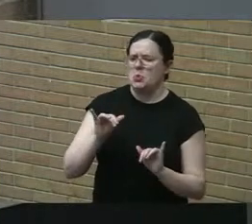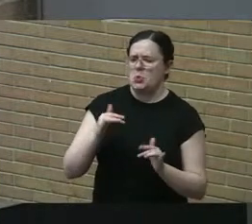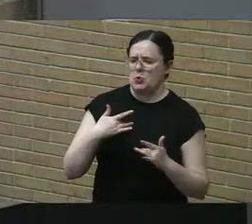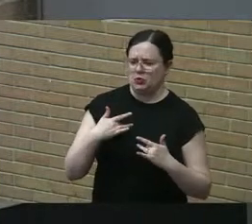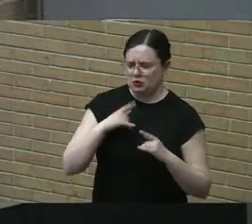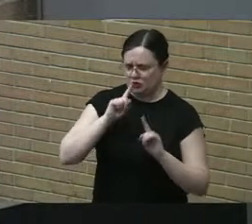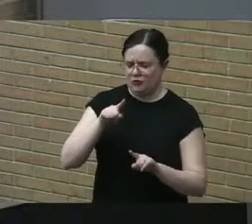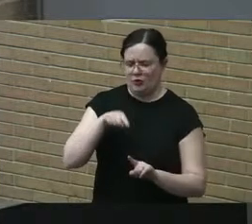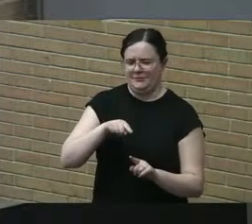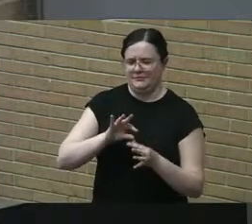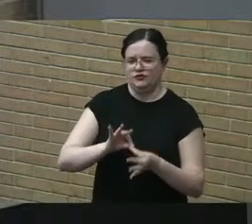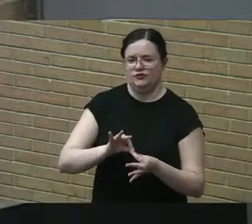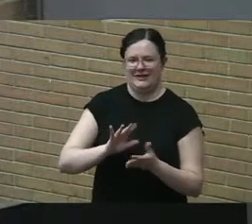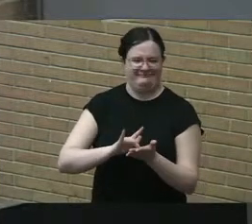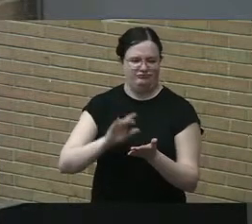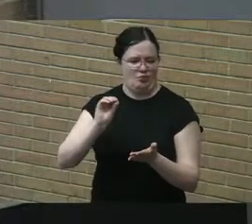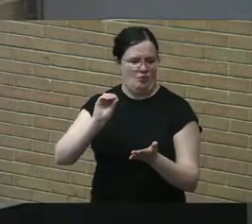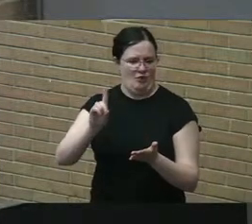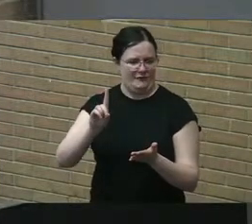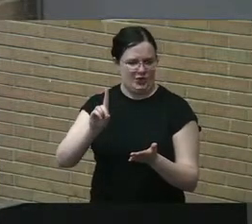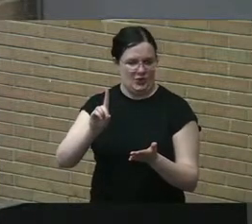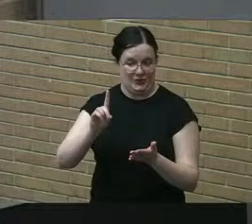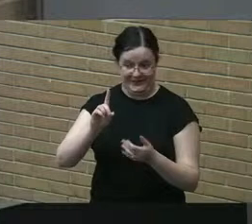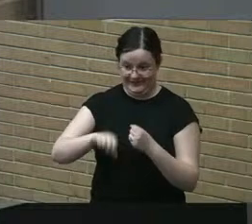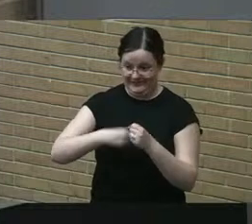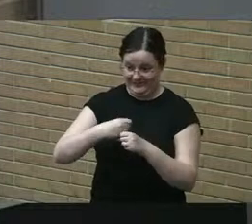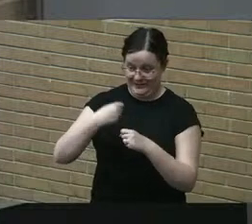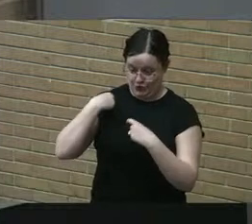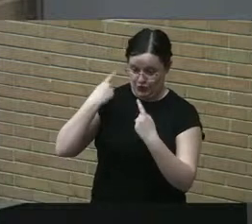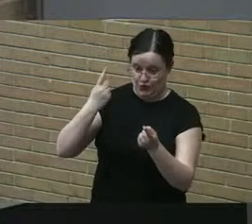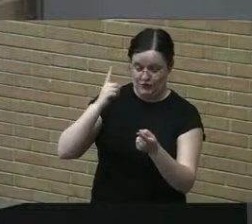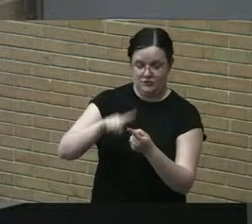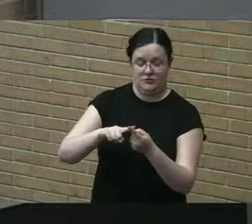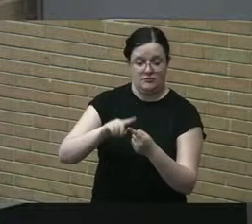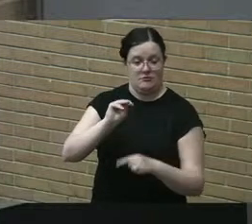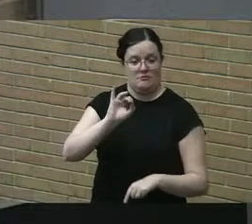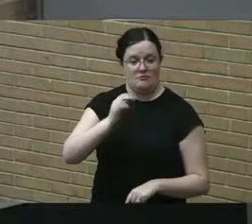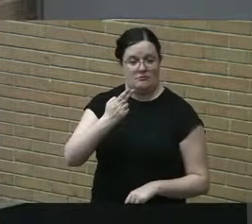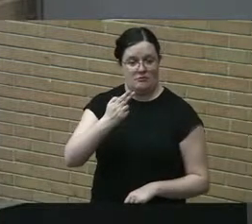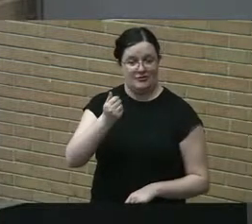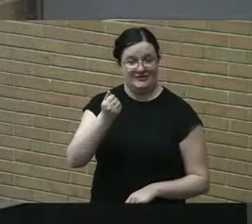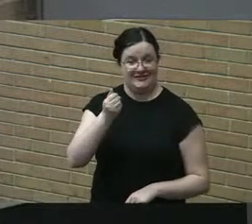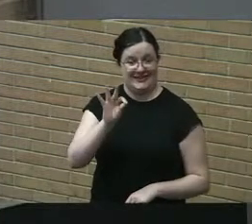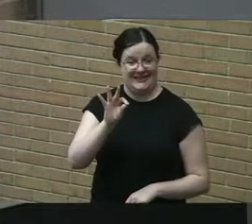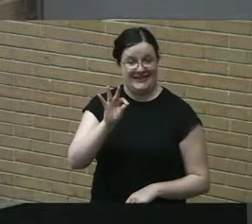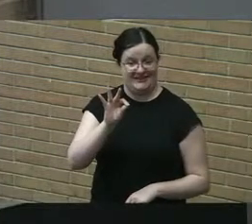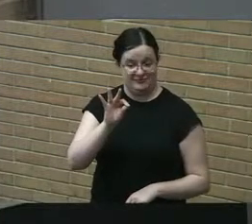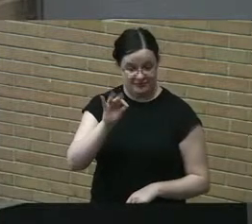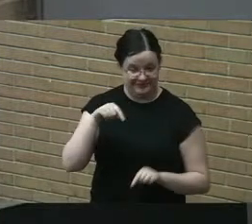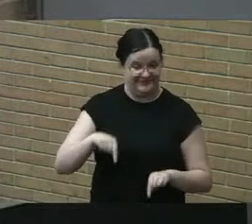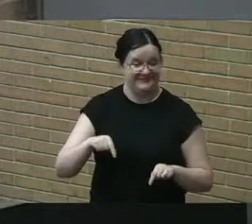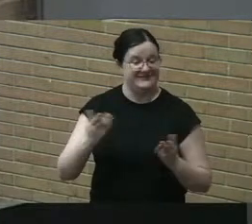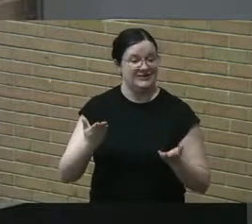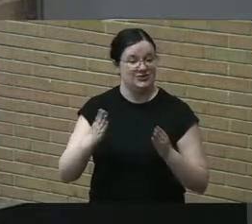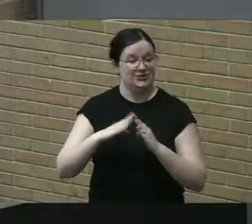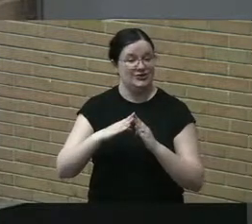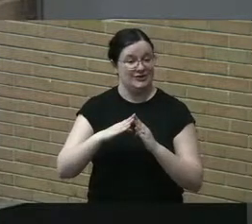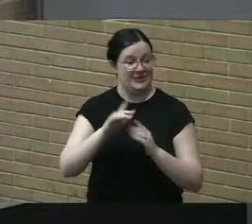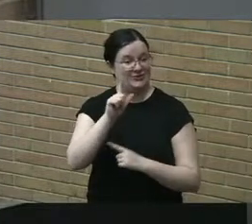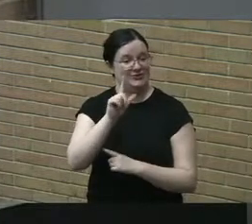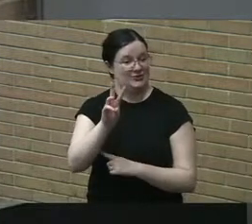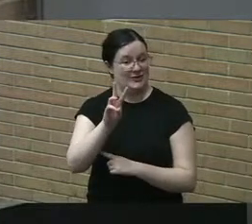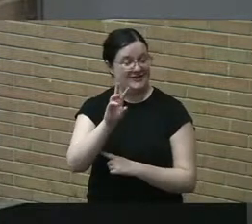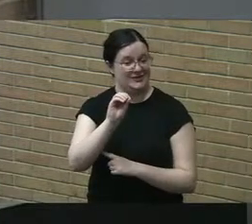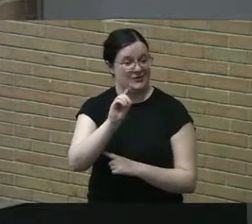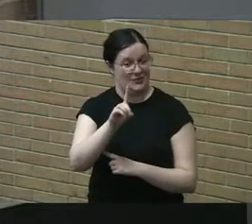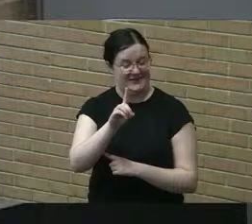overdoses. Year to date, through March 19th, there have been 26 overdoses in the town, 5 of which have been fatal.